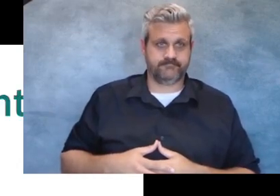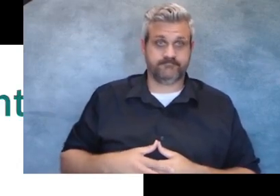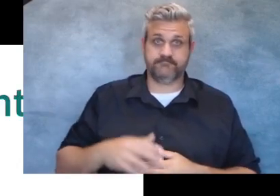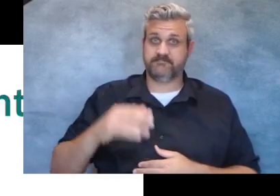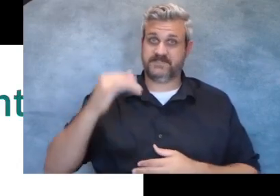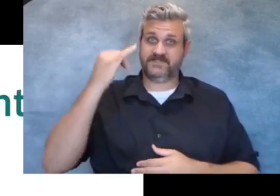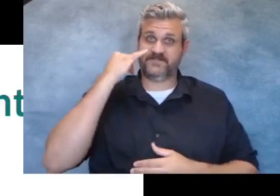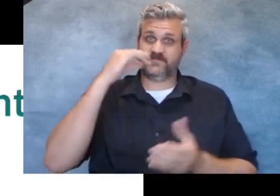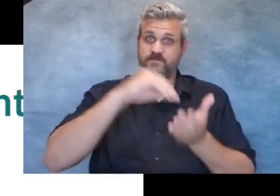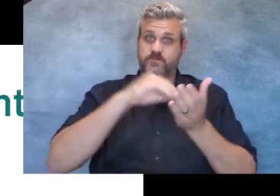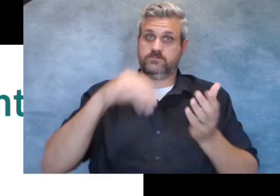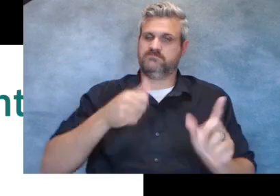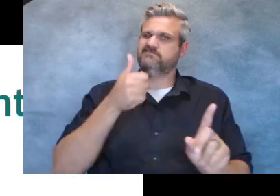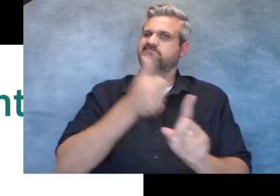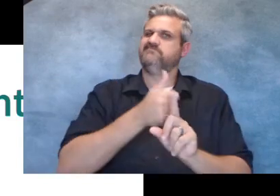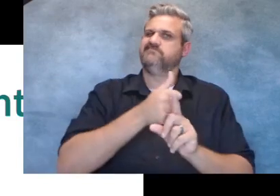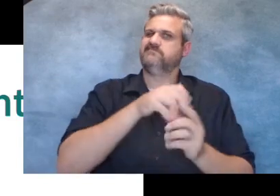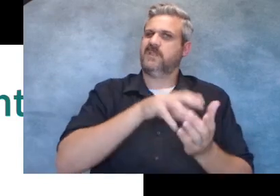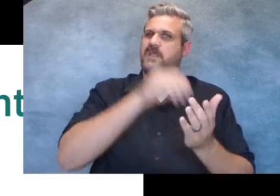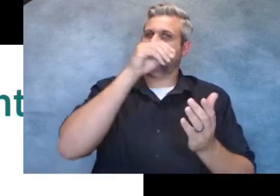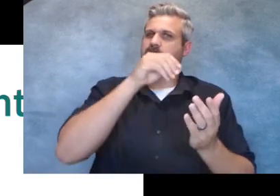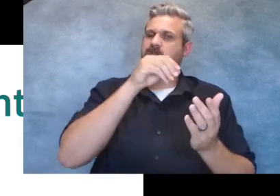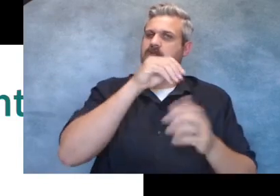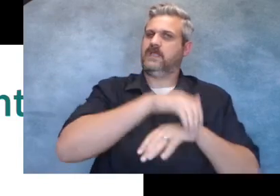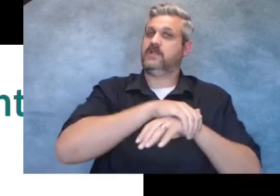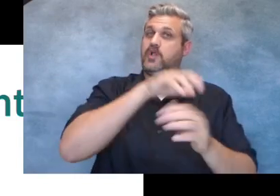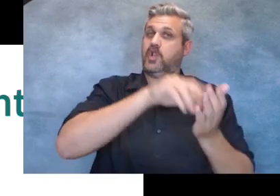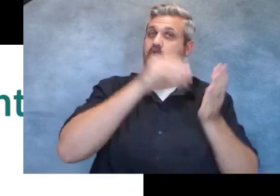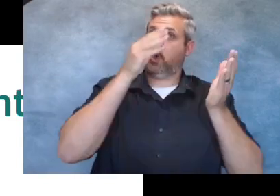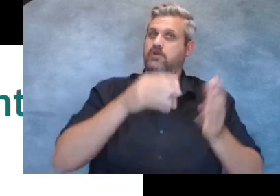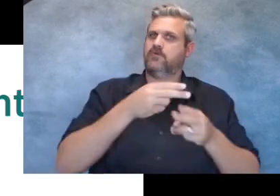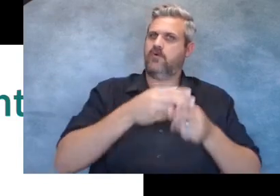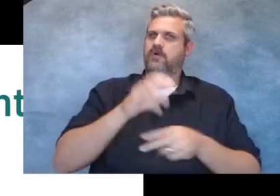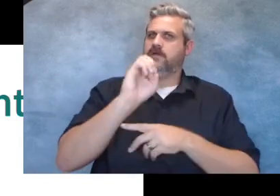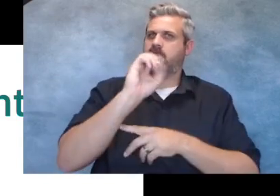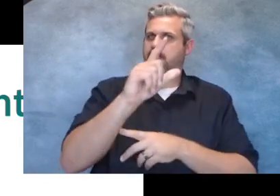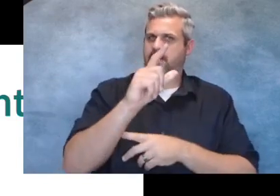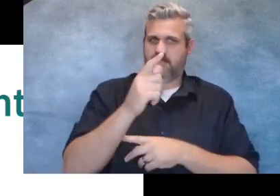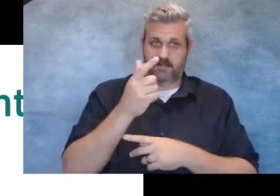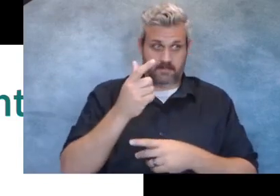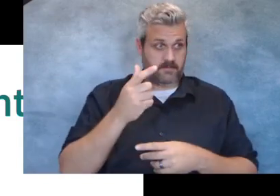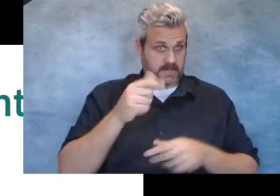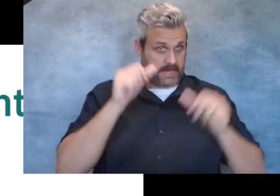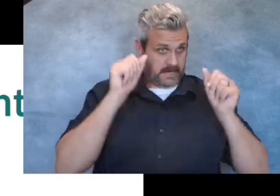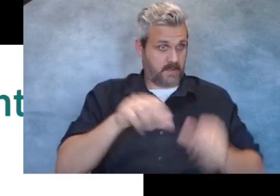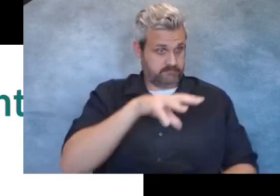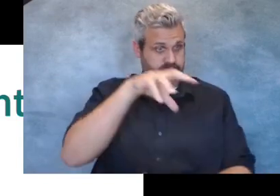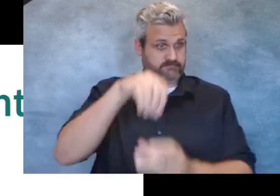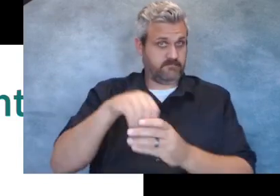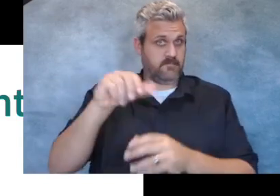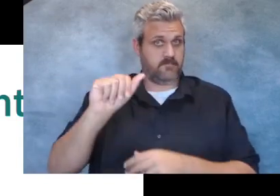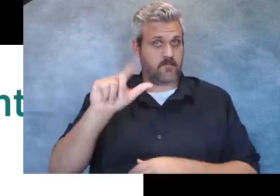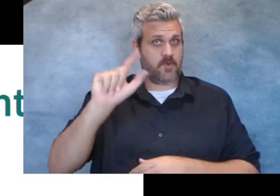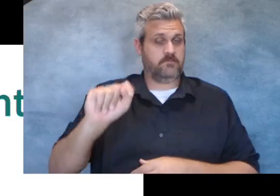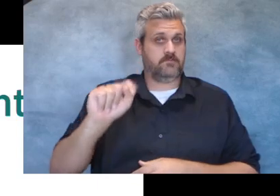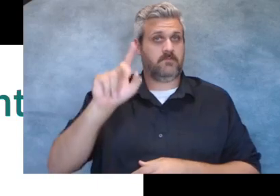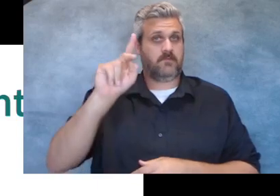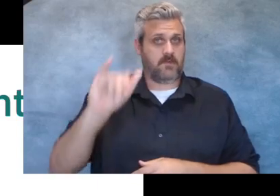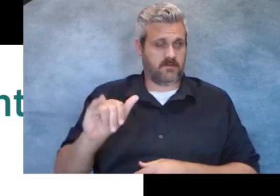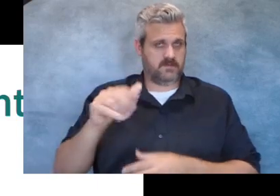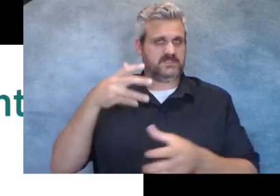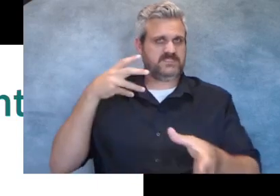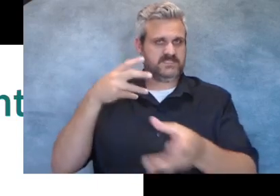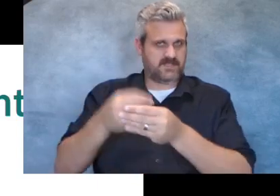If a student who is an English learner or EL is found to be eligible to participate in the alternate Kentucky